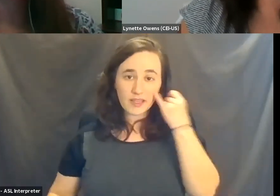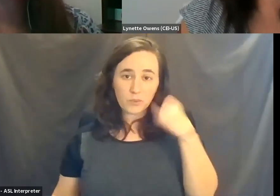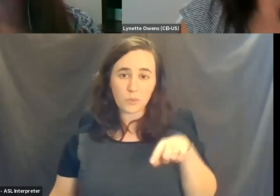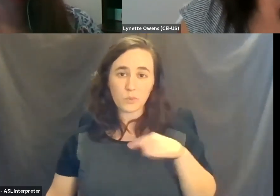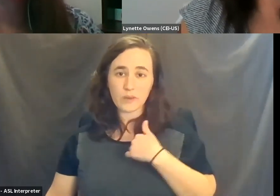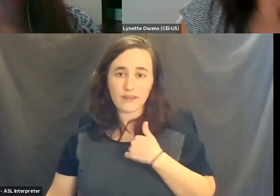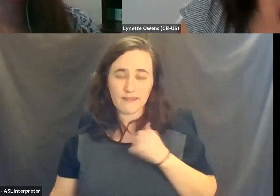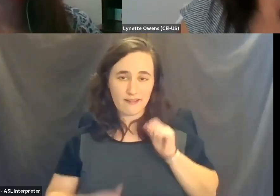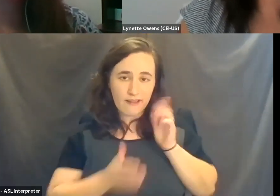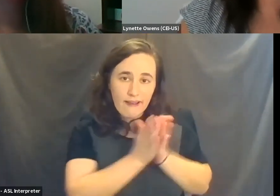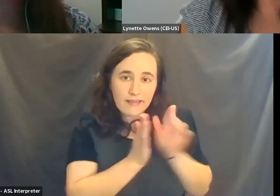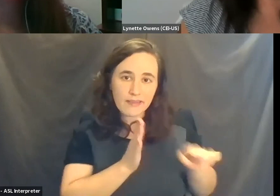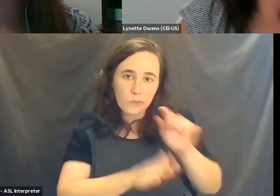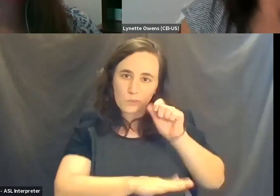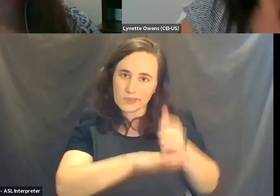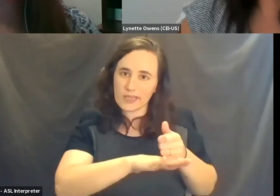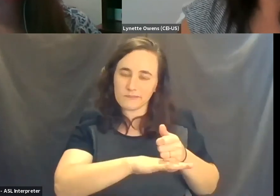the routines, I think the better.